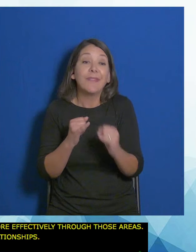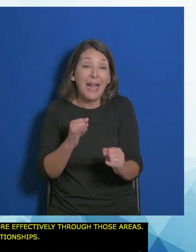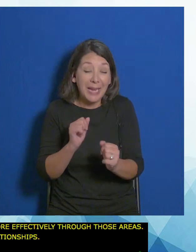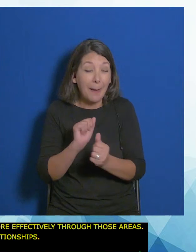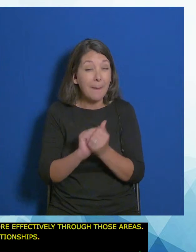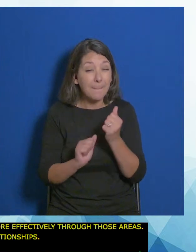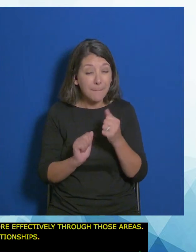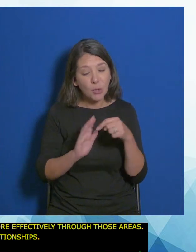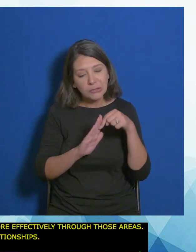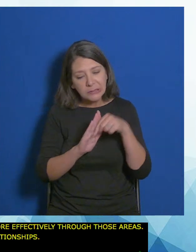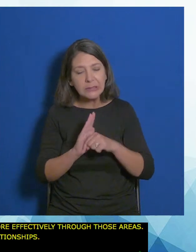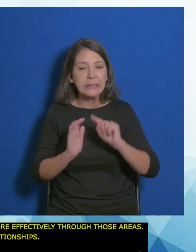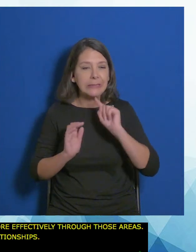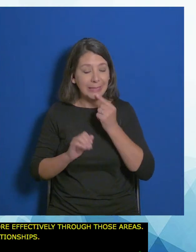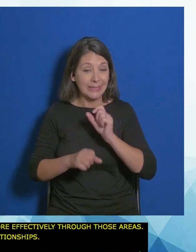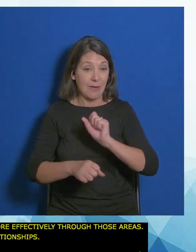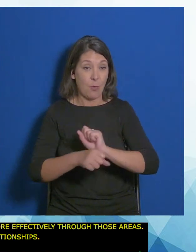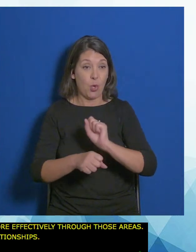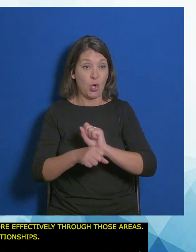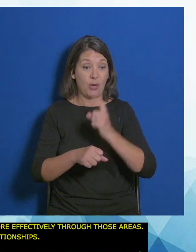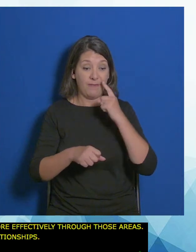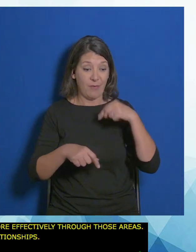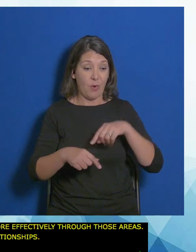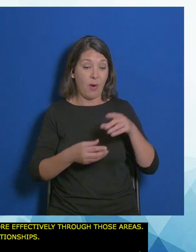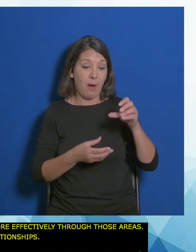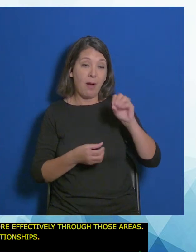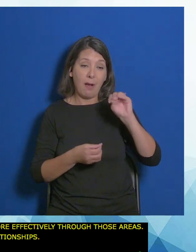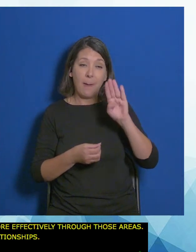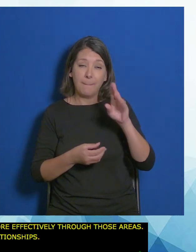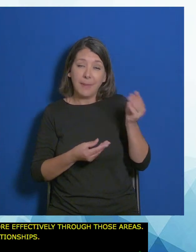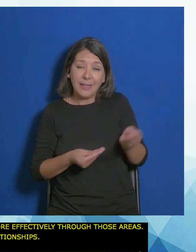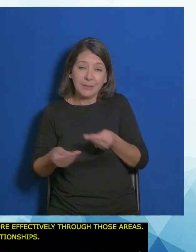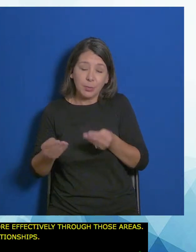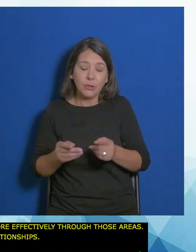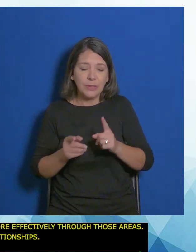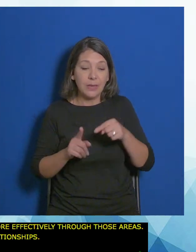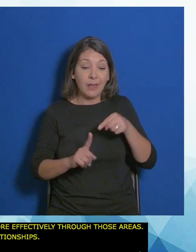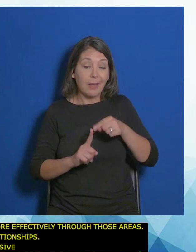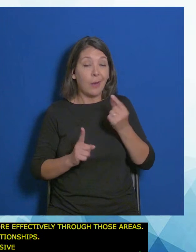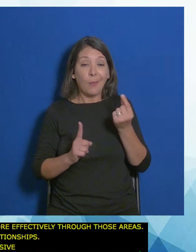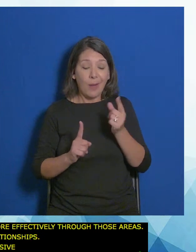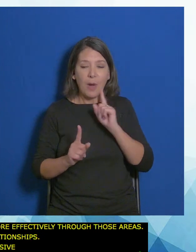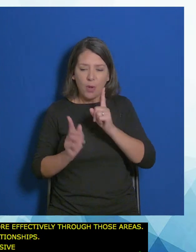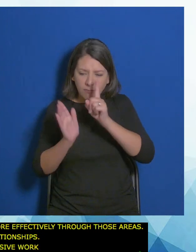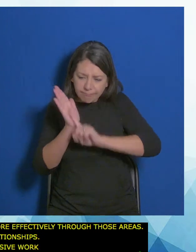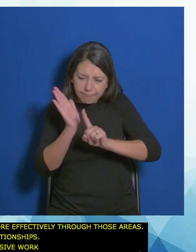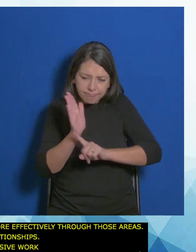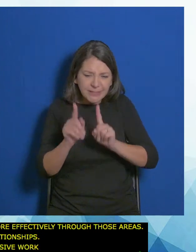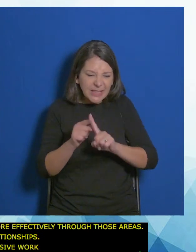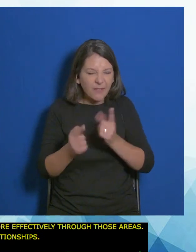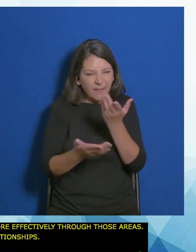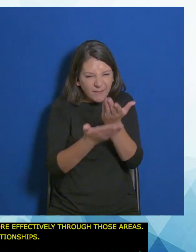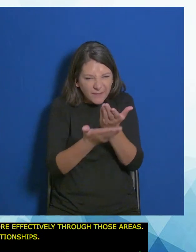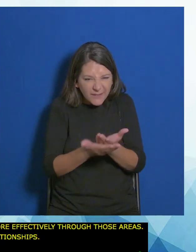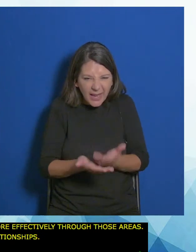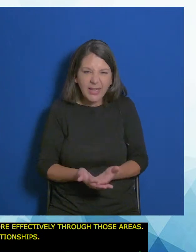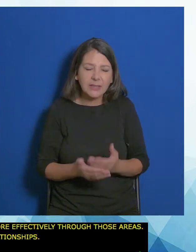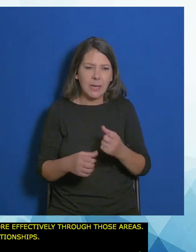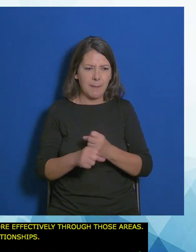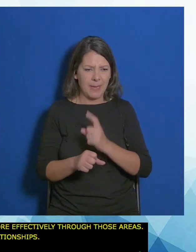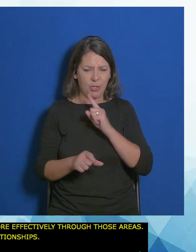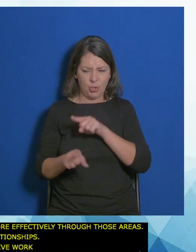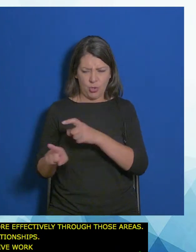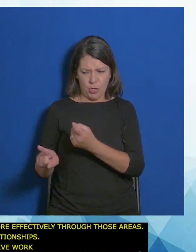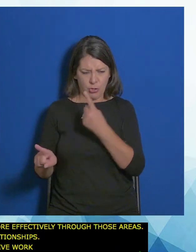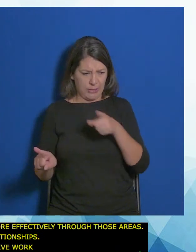that the ombudsperson will do is exploring facts in a manner that ensures that parties understand each other